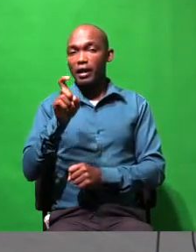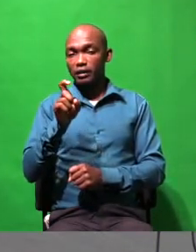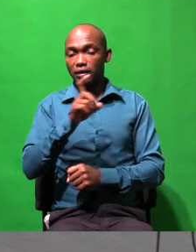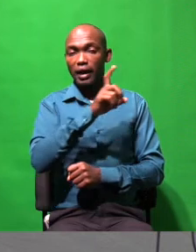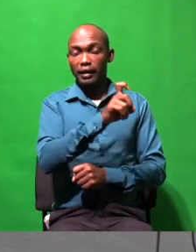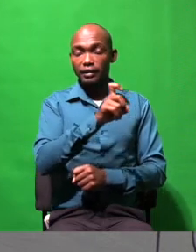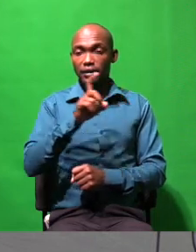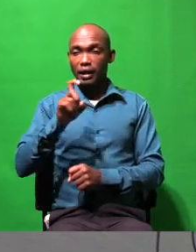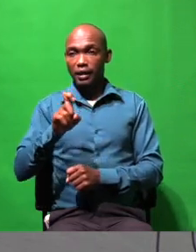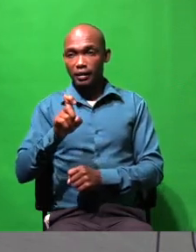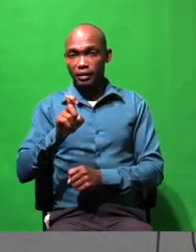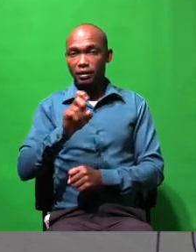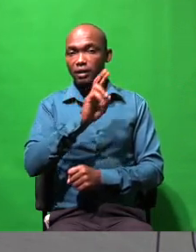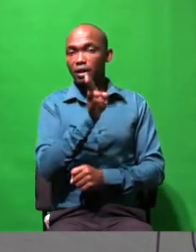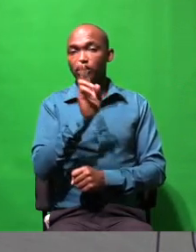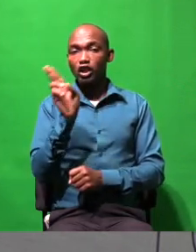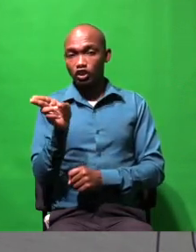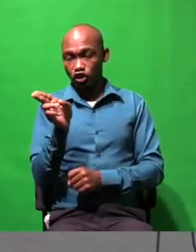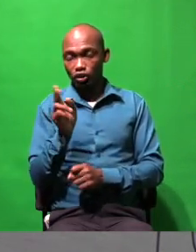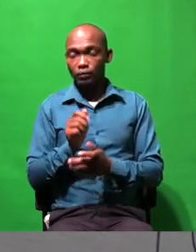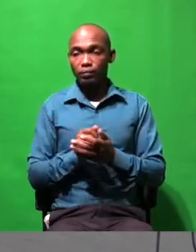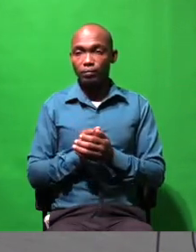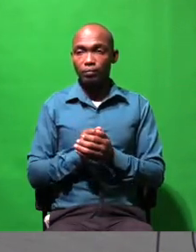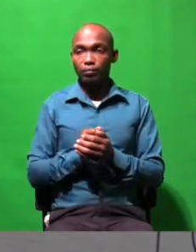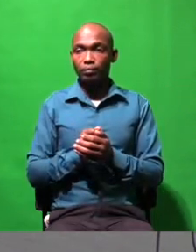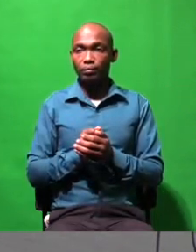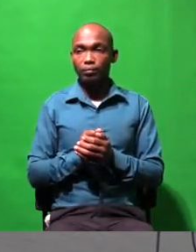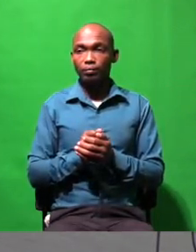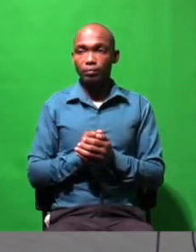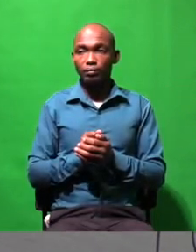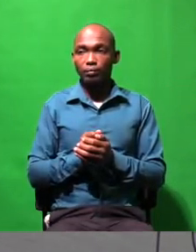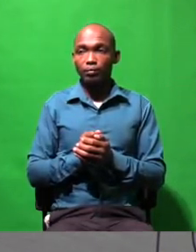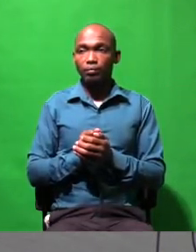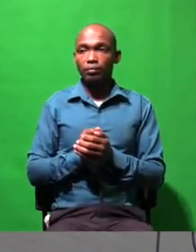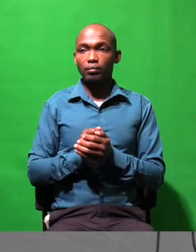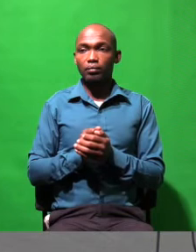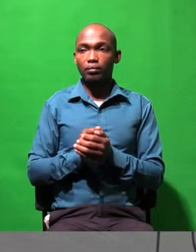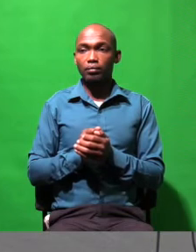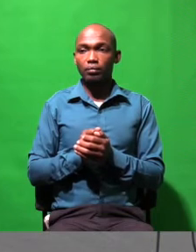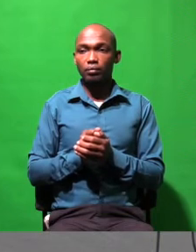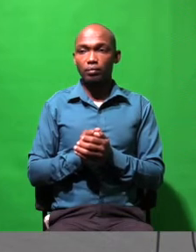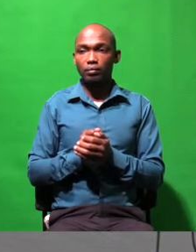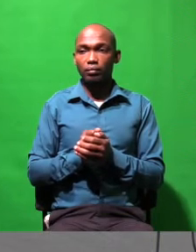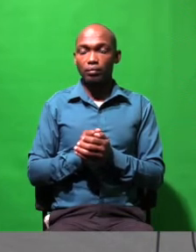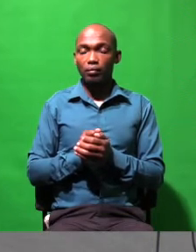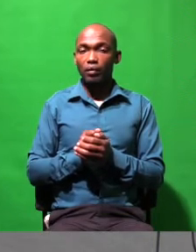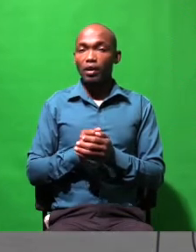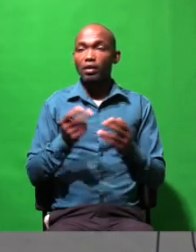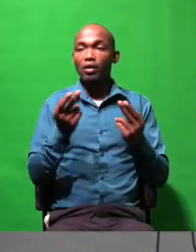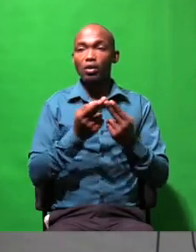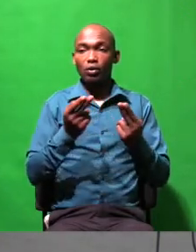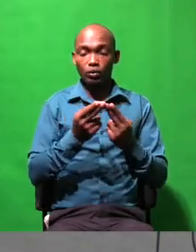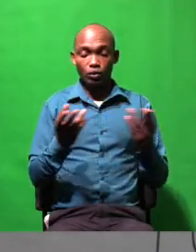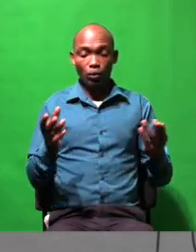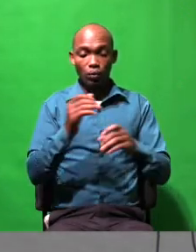and all chromosomes possess X dominant gene. And later on we take